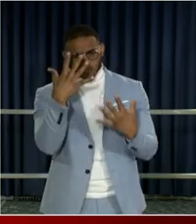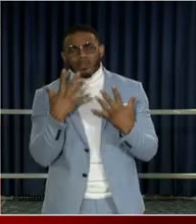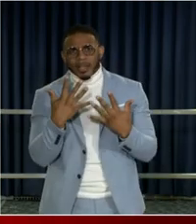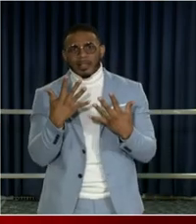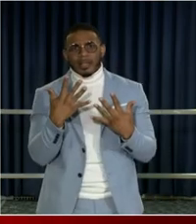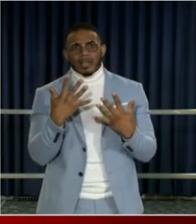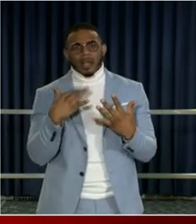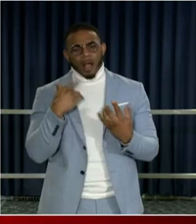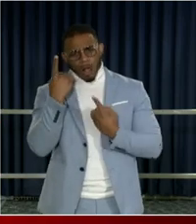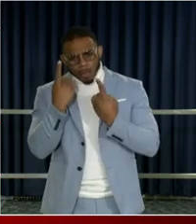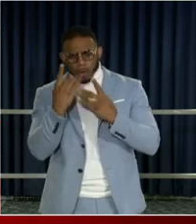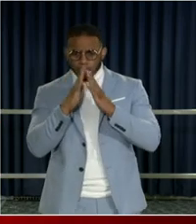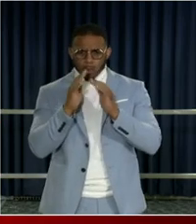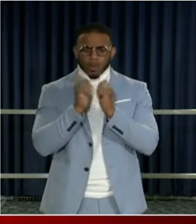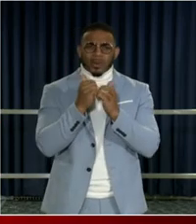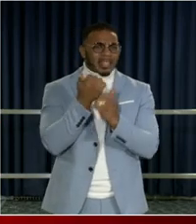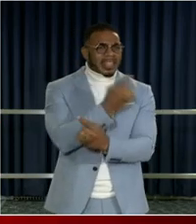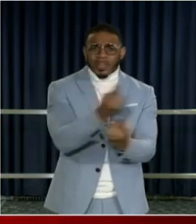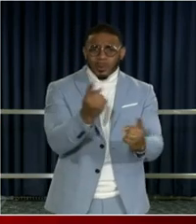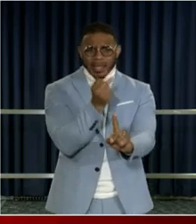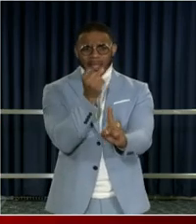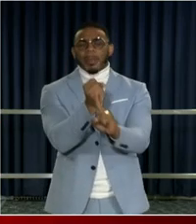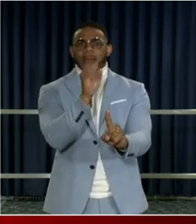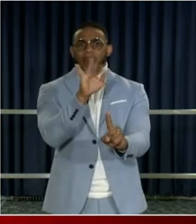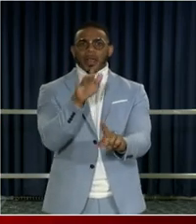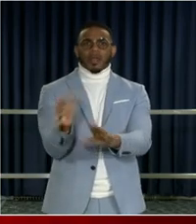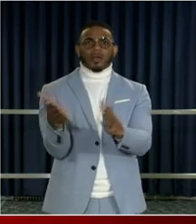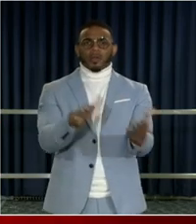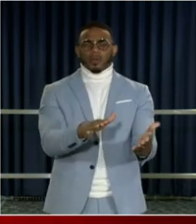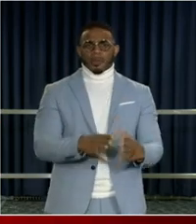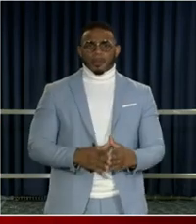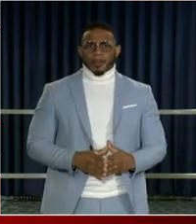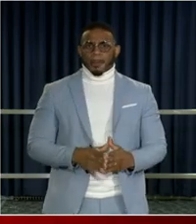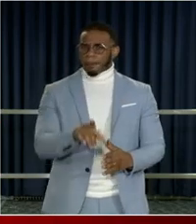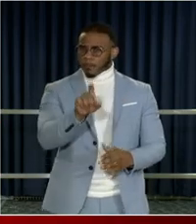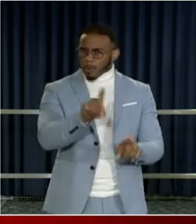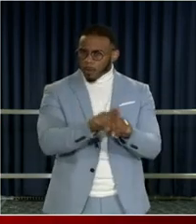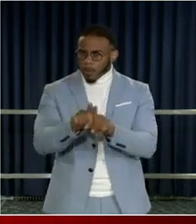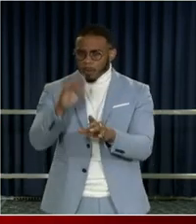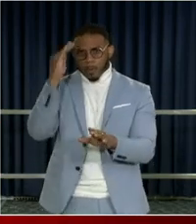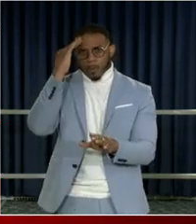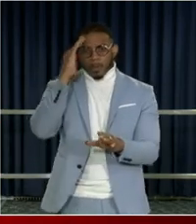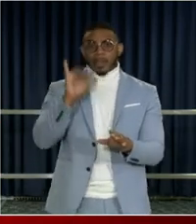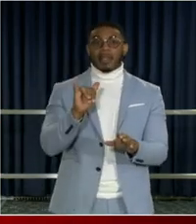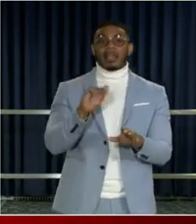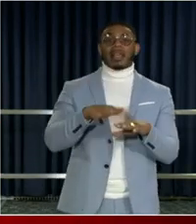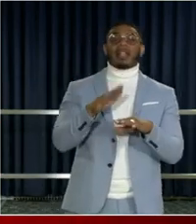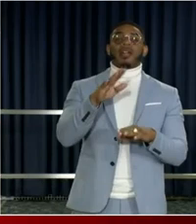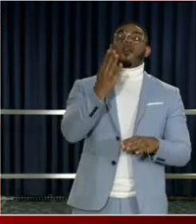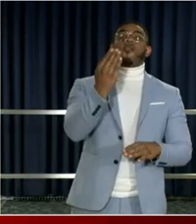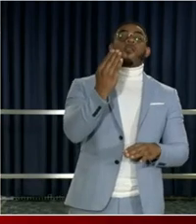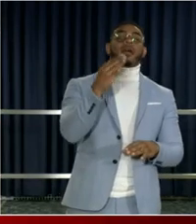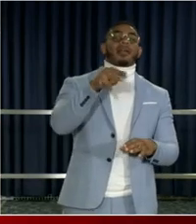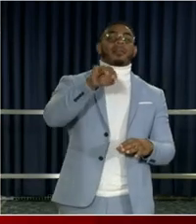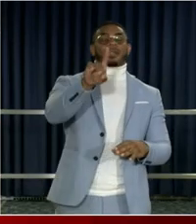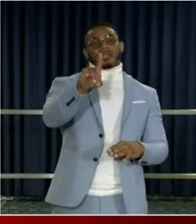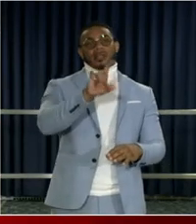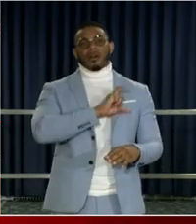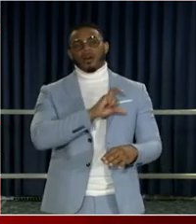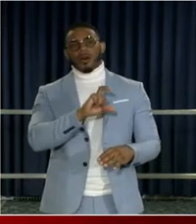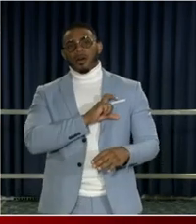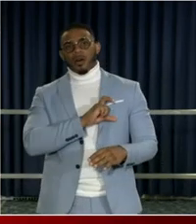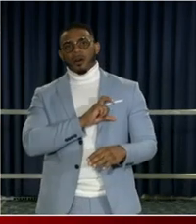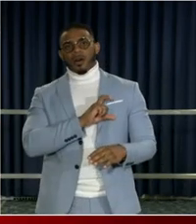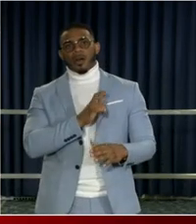tragic, and our thoughts are with anyone impacted by their loss. You should also be aware that at least 14 MPD